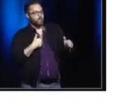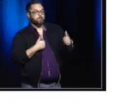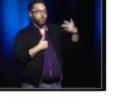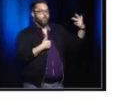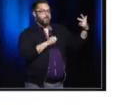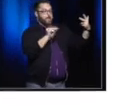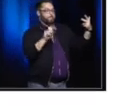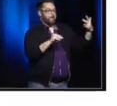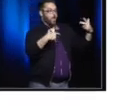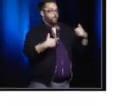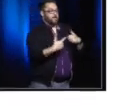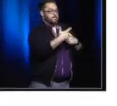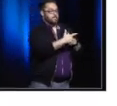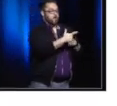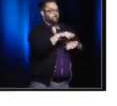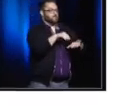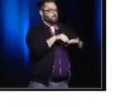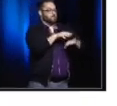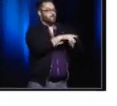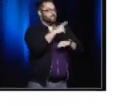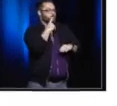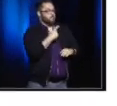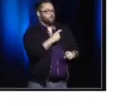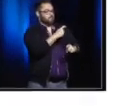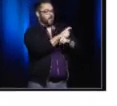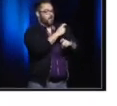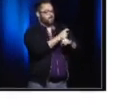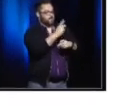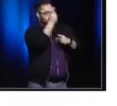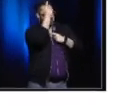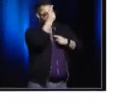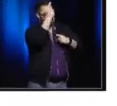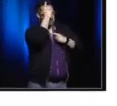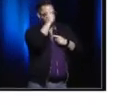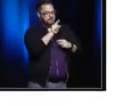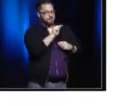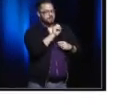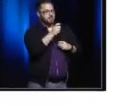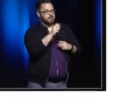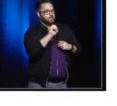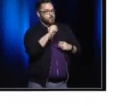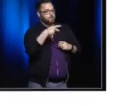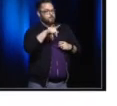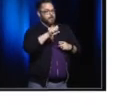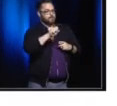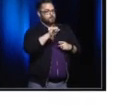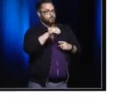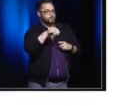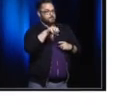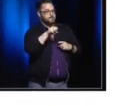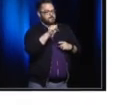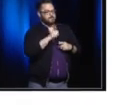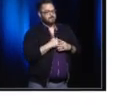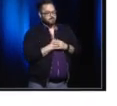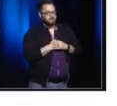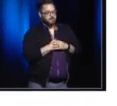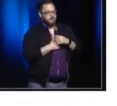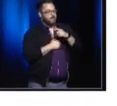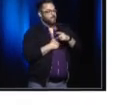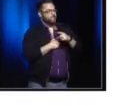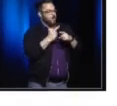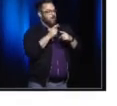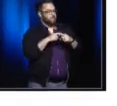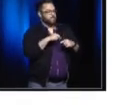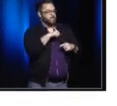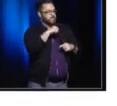dolphins have died from toxoplasmosis, the active disease as a result of infection by the protozoan Toxoplasma gondii.